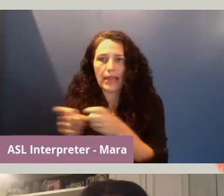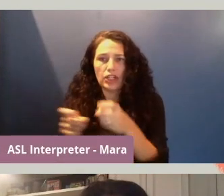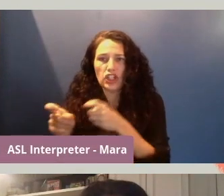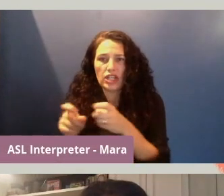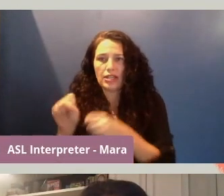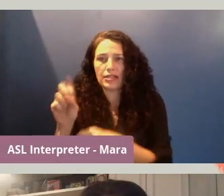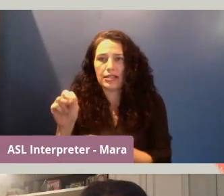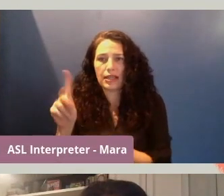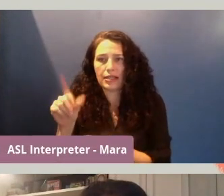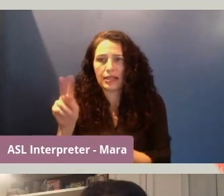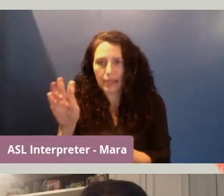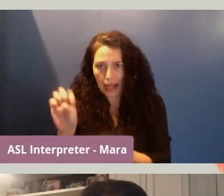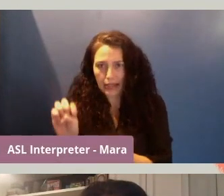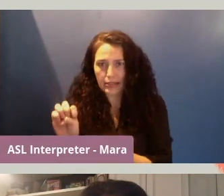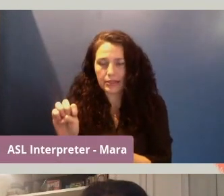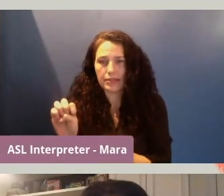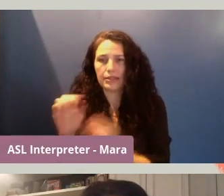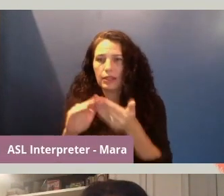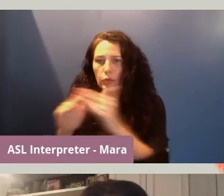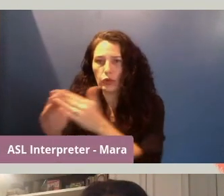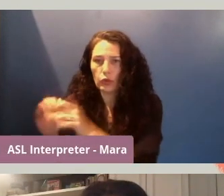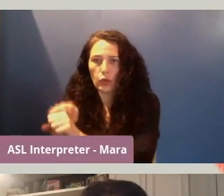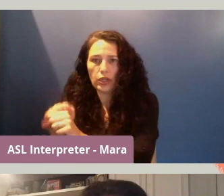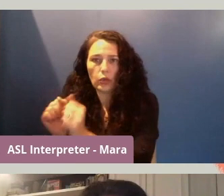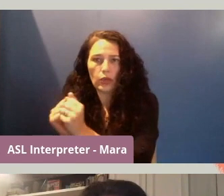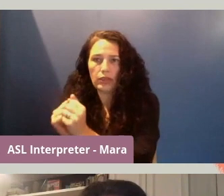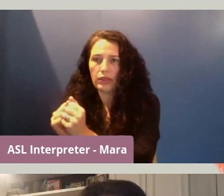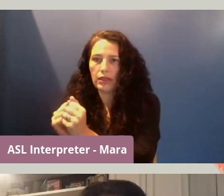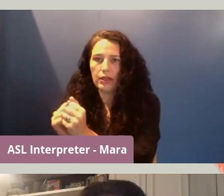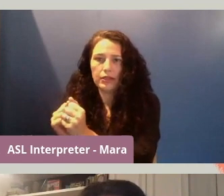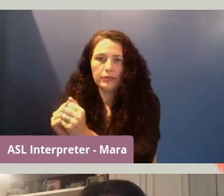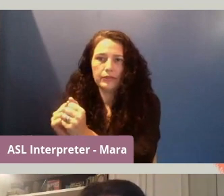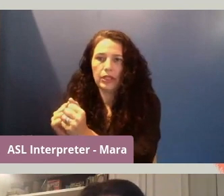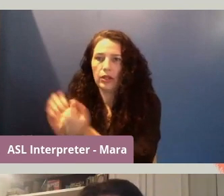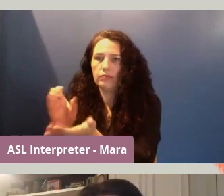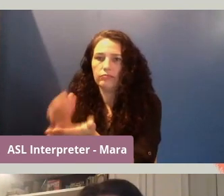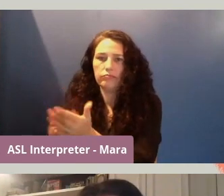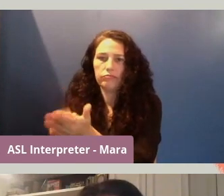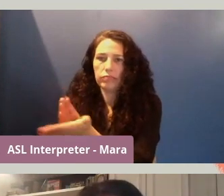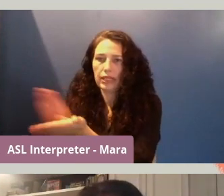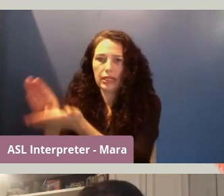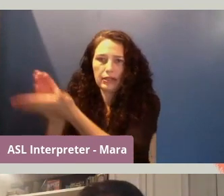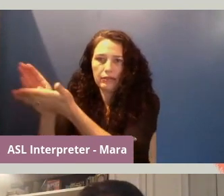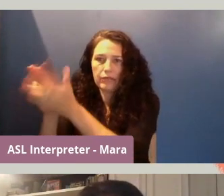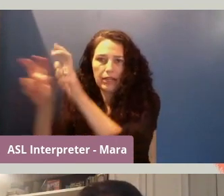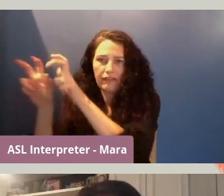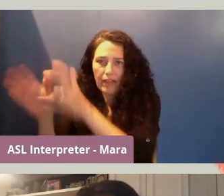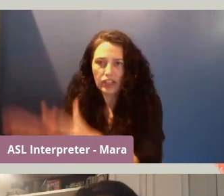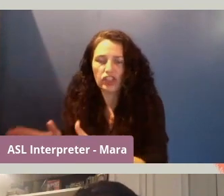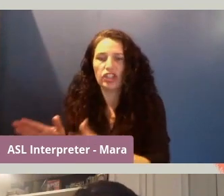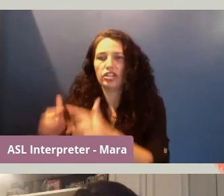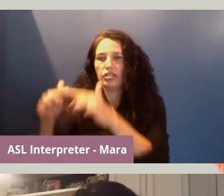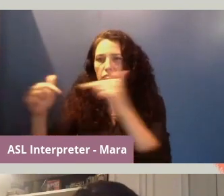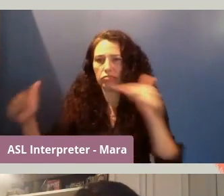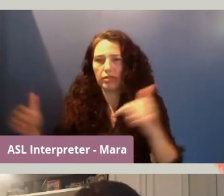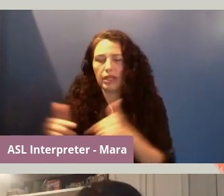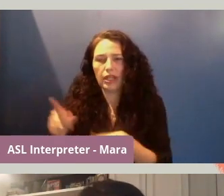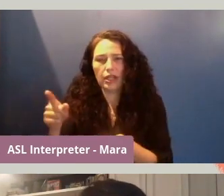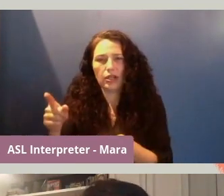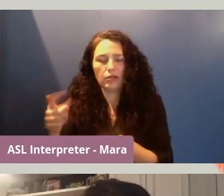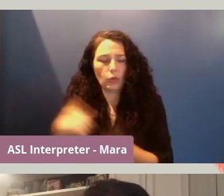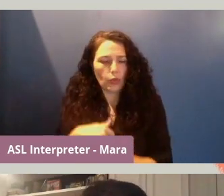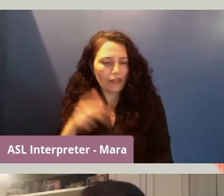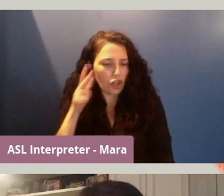working with investors and donors. I think we've heard now